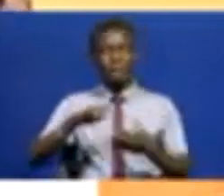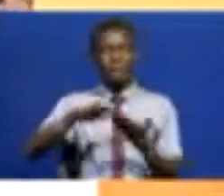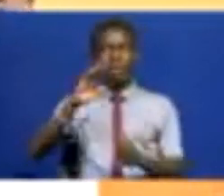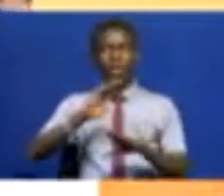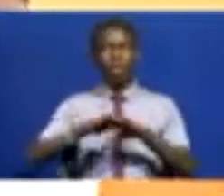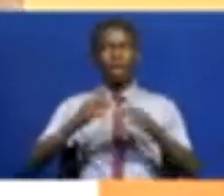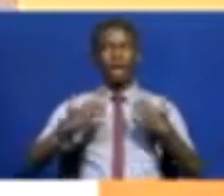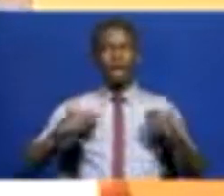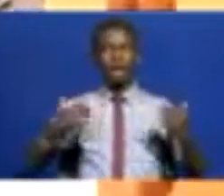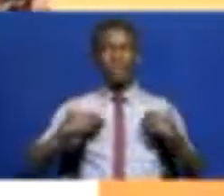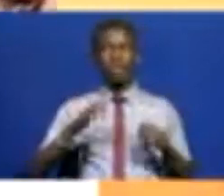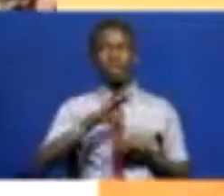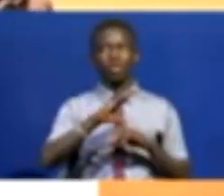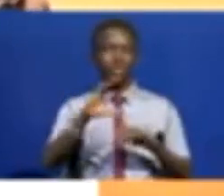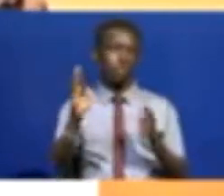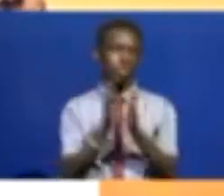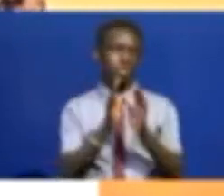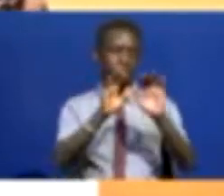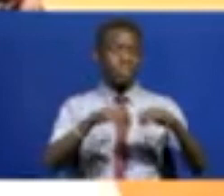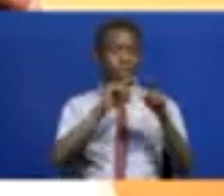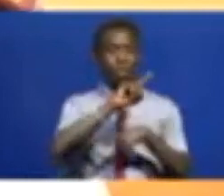farms. So when there is no animal,